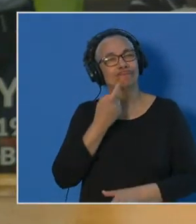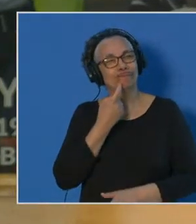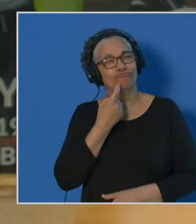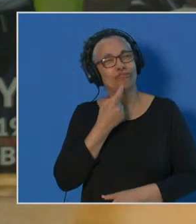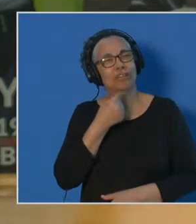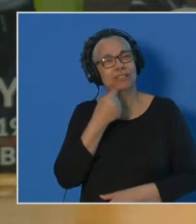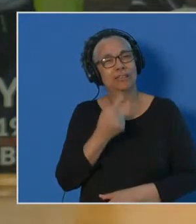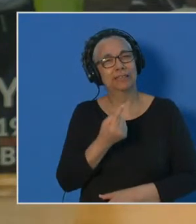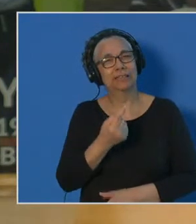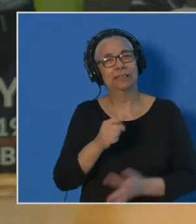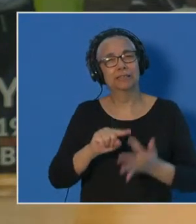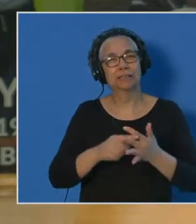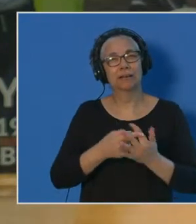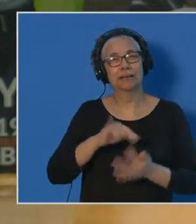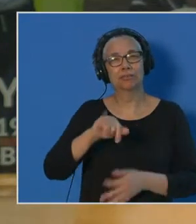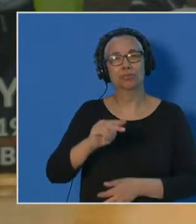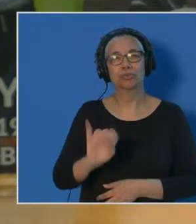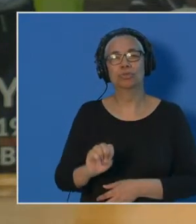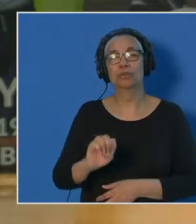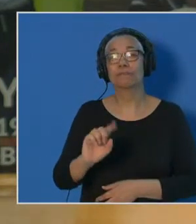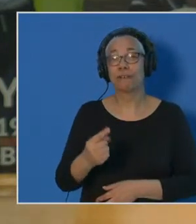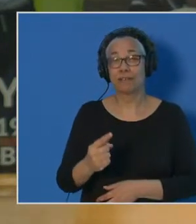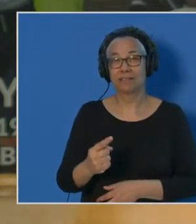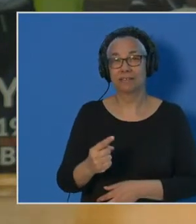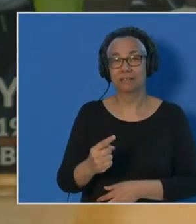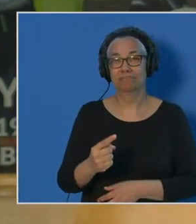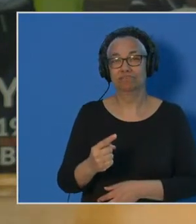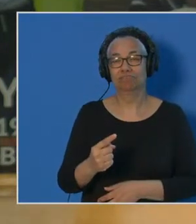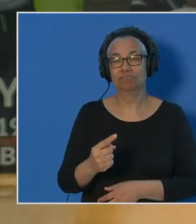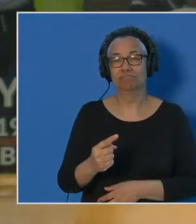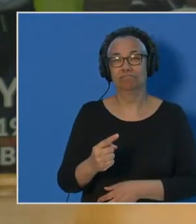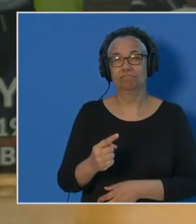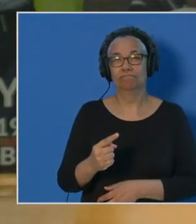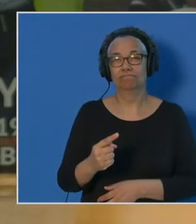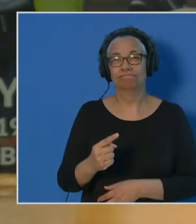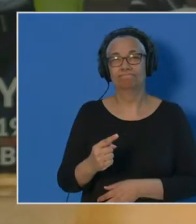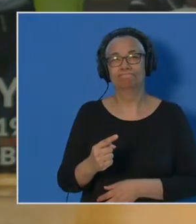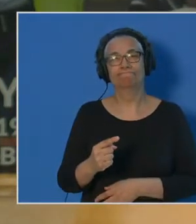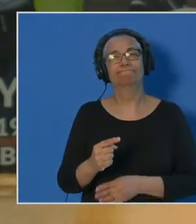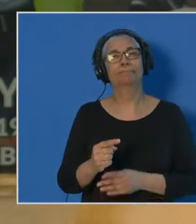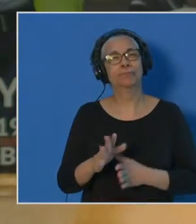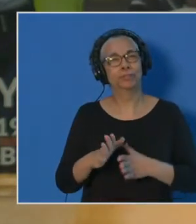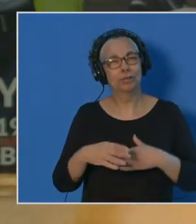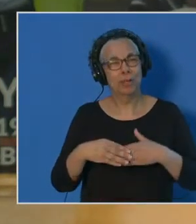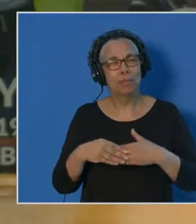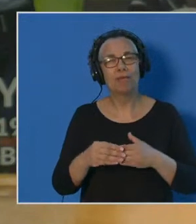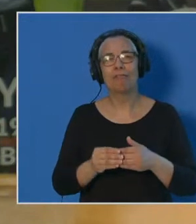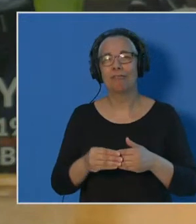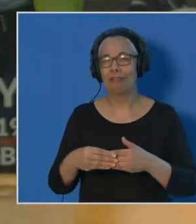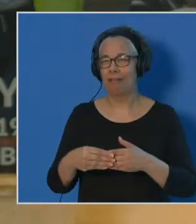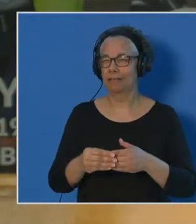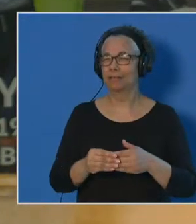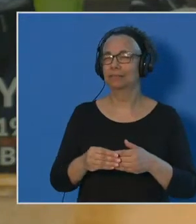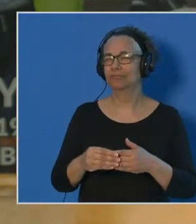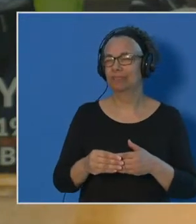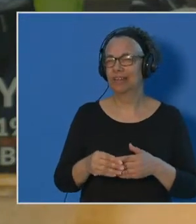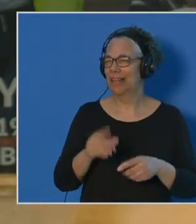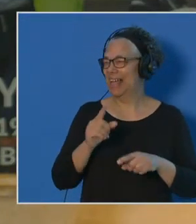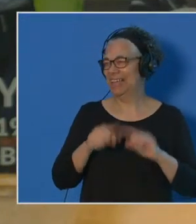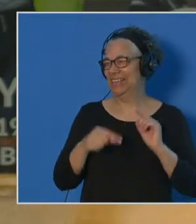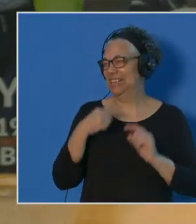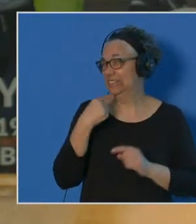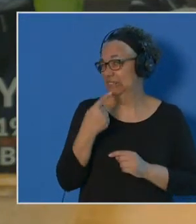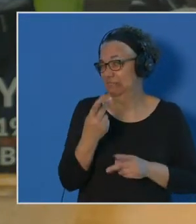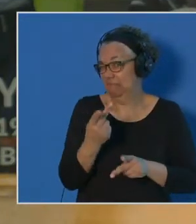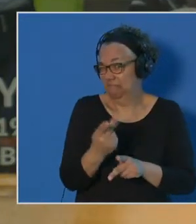that commencing on the 1st of June, in fact, they're looking at relaxing that to a certain extent. I can't speak insofar as what type